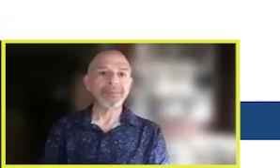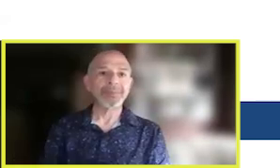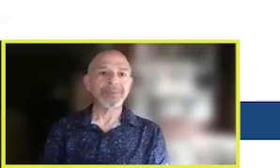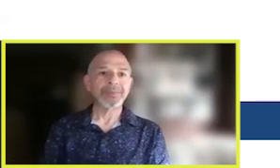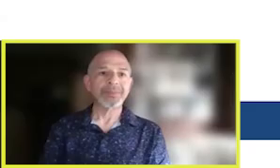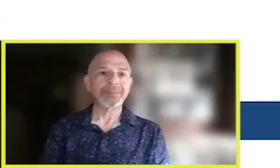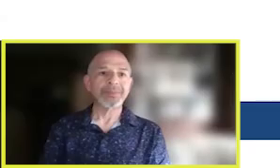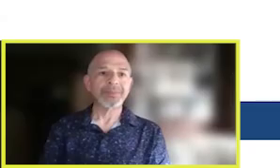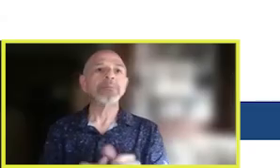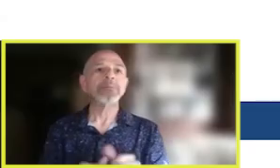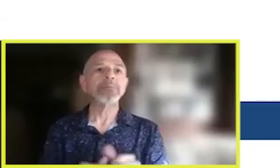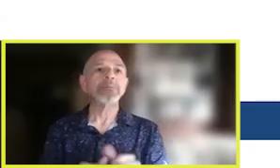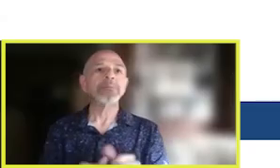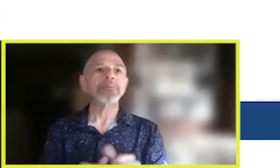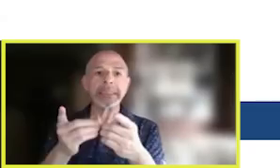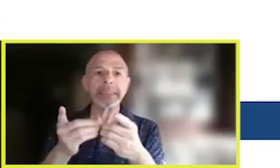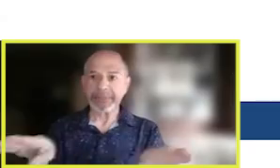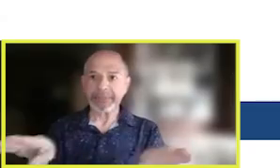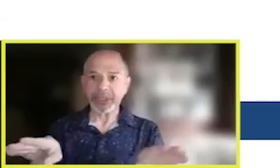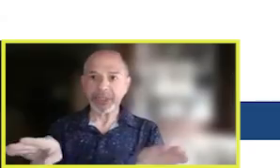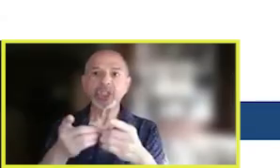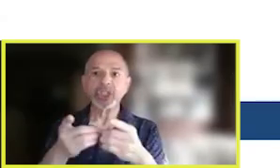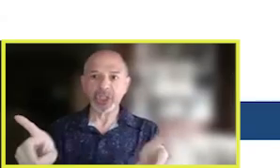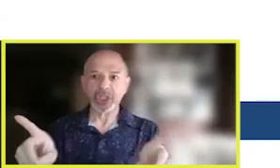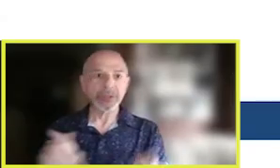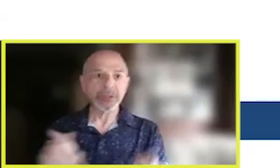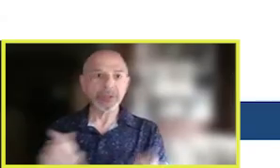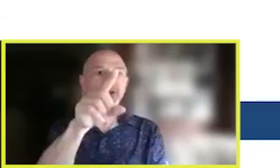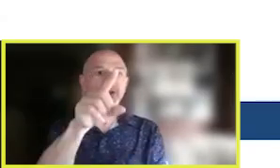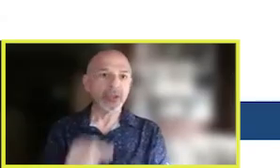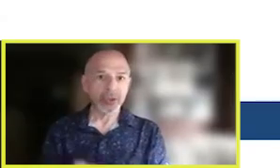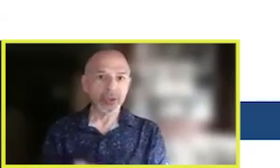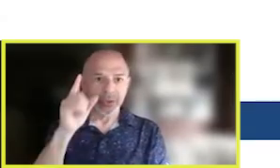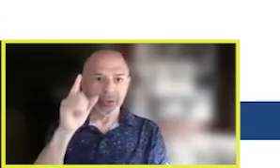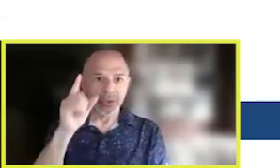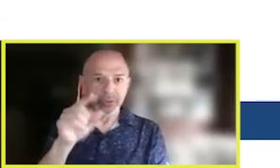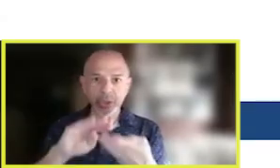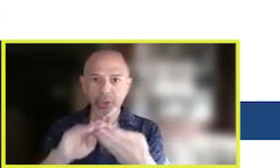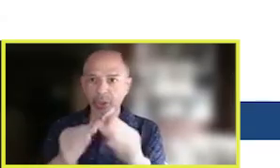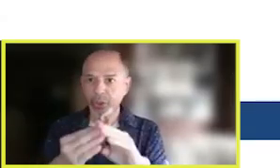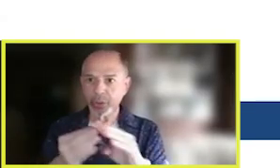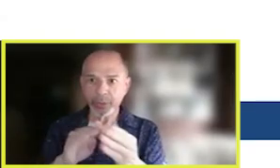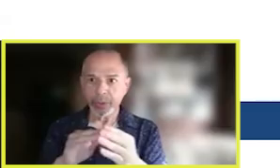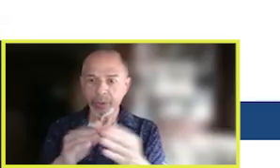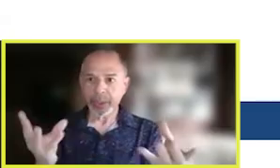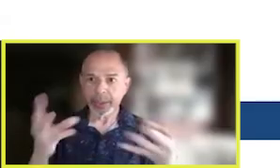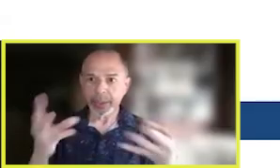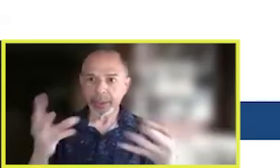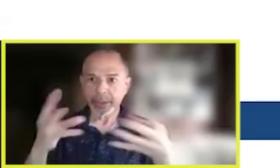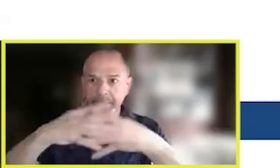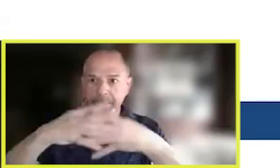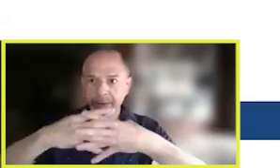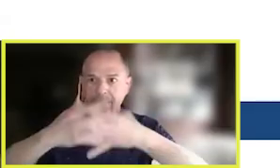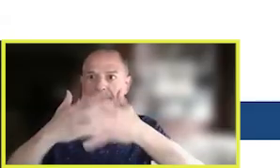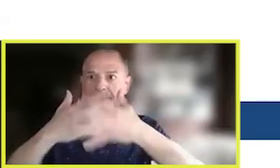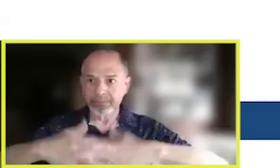The division, the Sherlock Center, the Institute on Community Integration, and 5 work groups